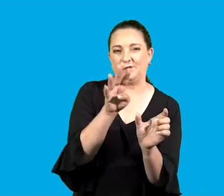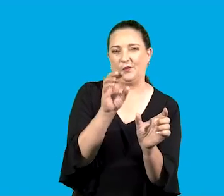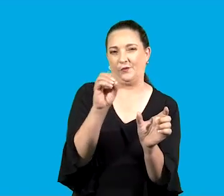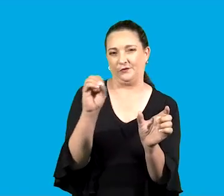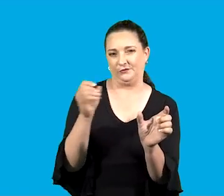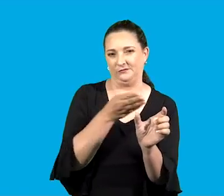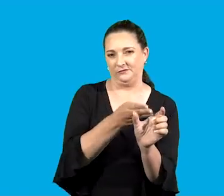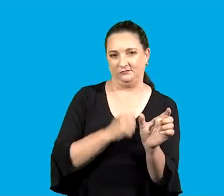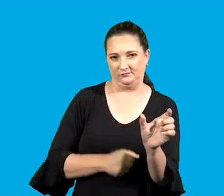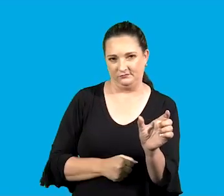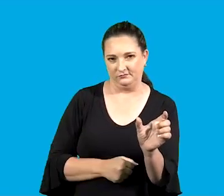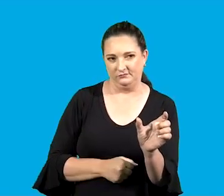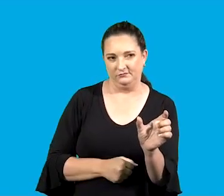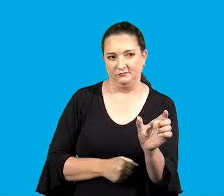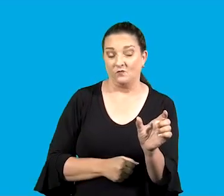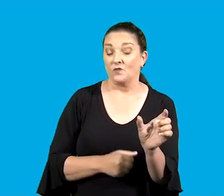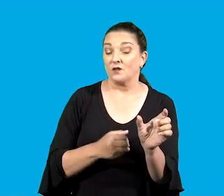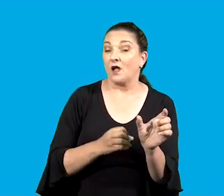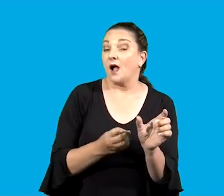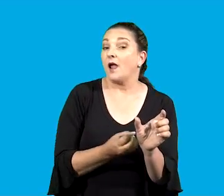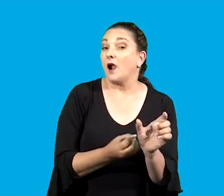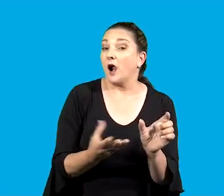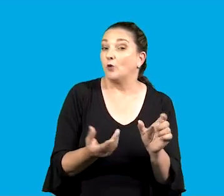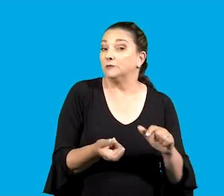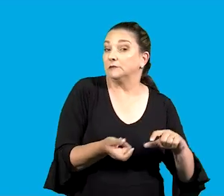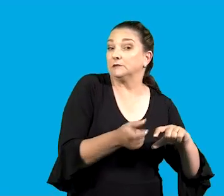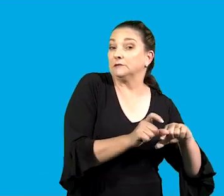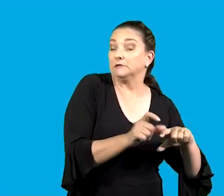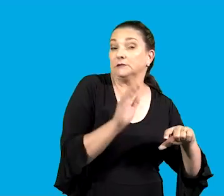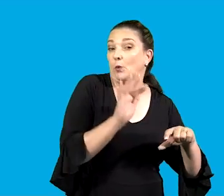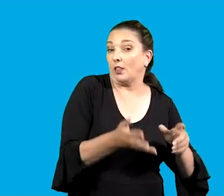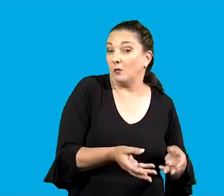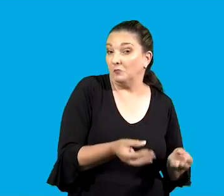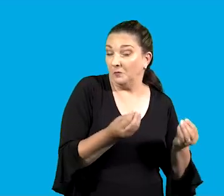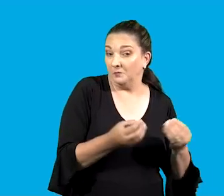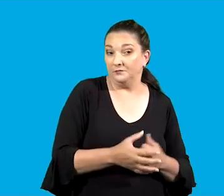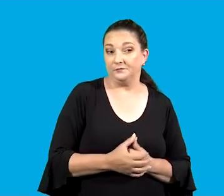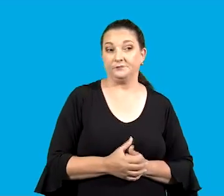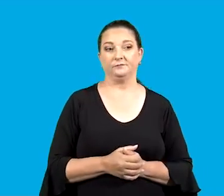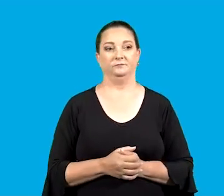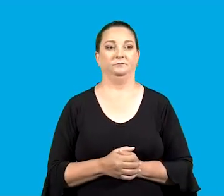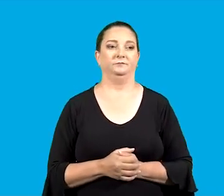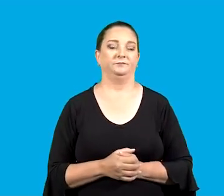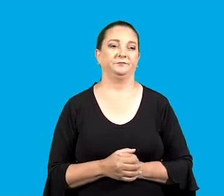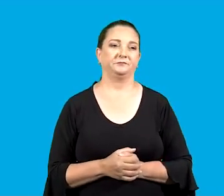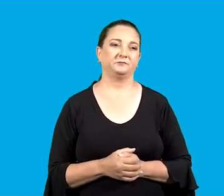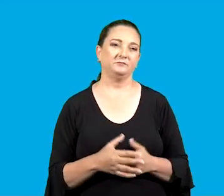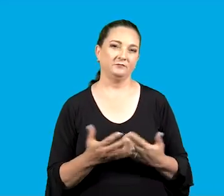amount. So if I can know how much interest I'm going to get from this new amount,